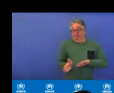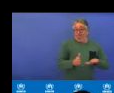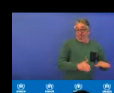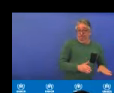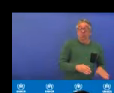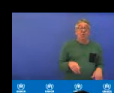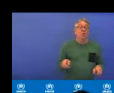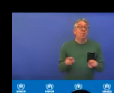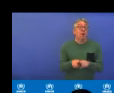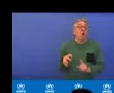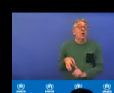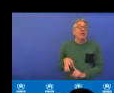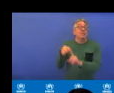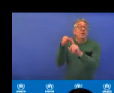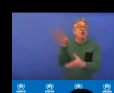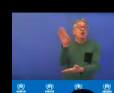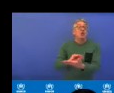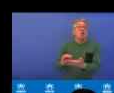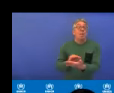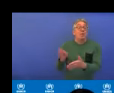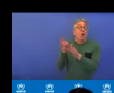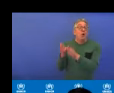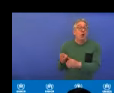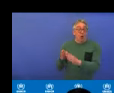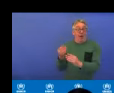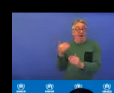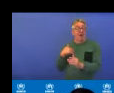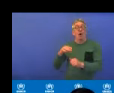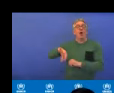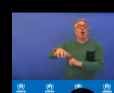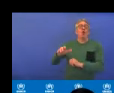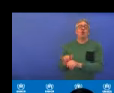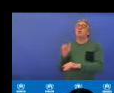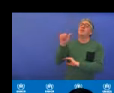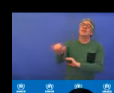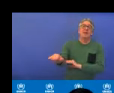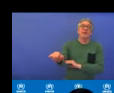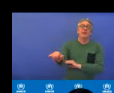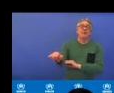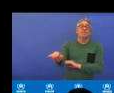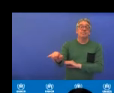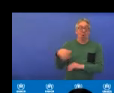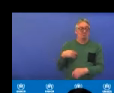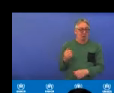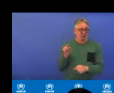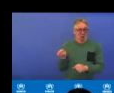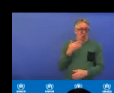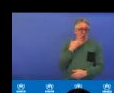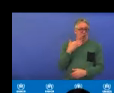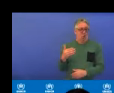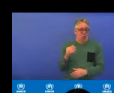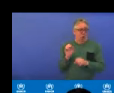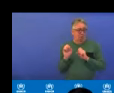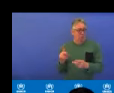of opportunity around those country visits that Juan Ignacio mentioned for us to find synergies and to collaborate with organizations of persons